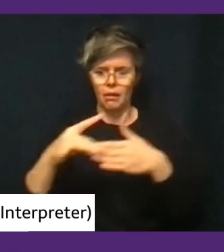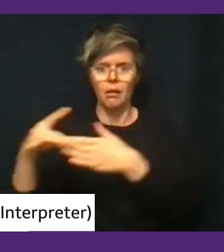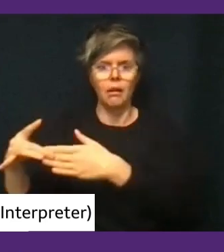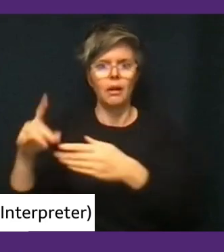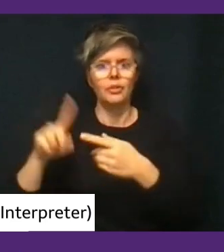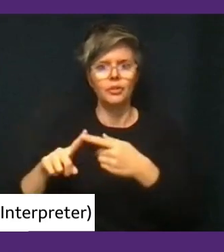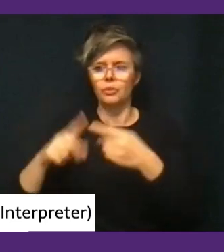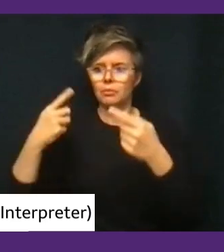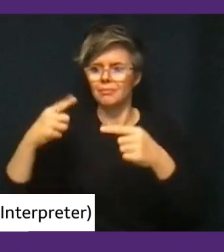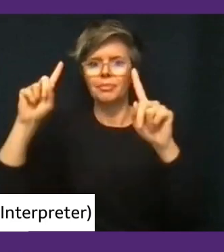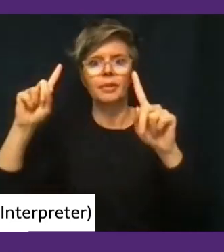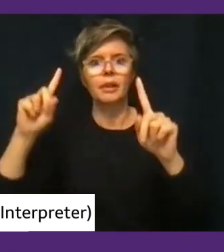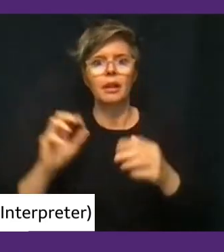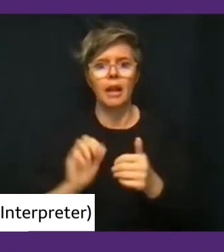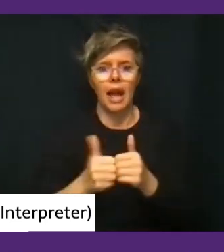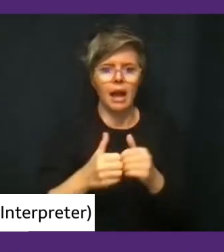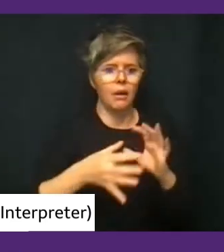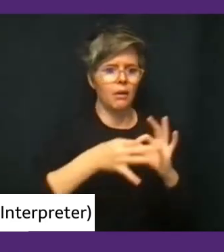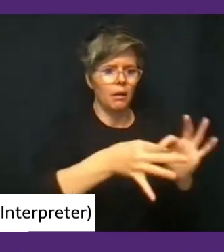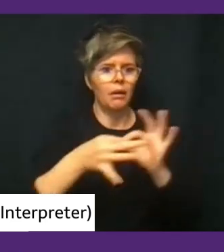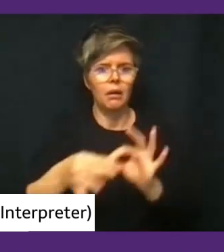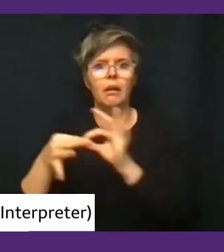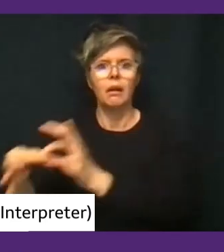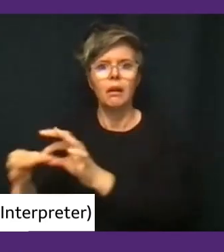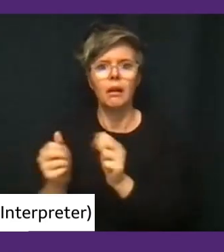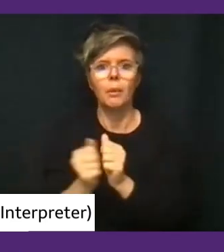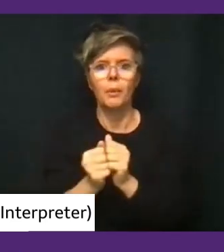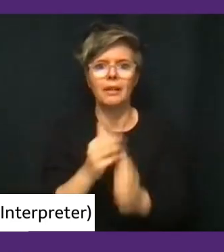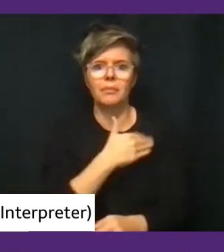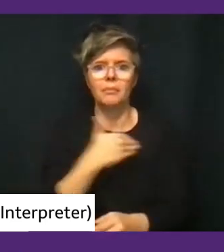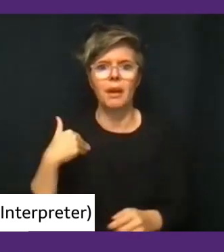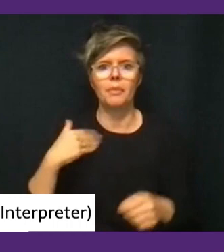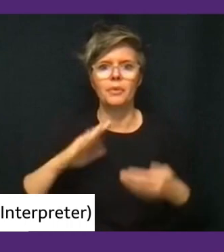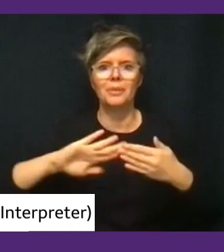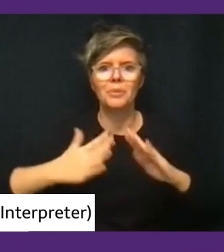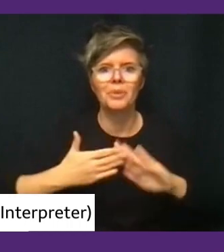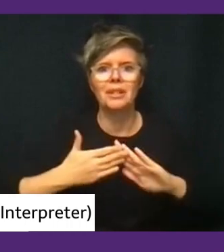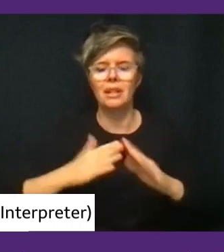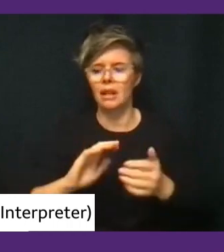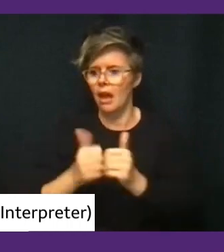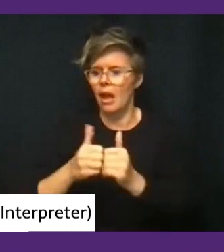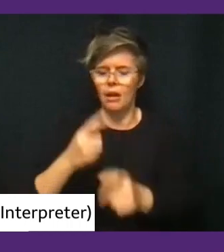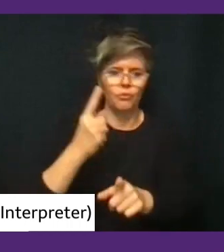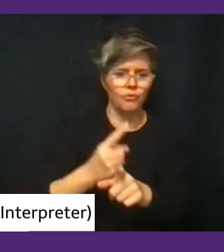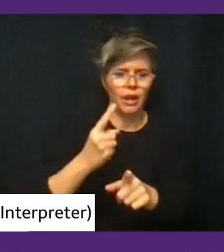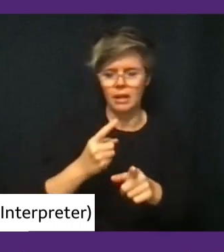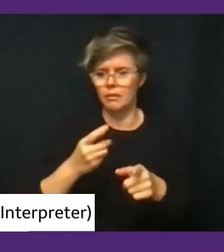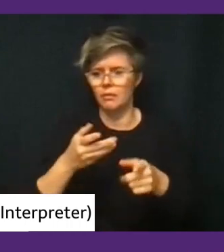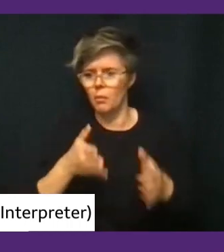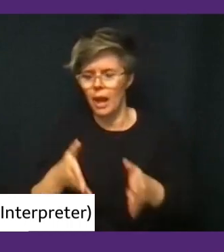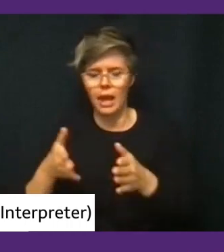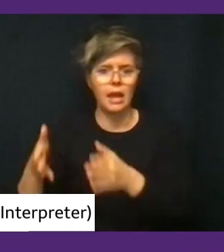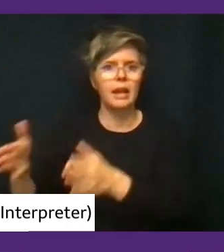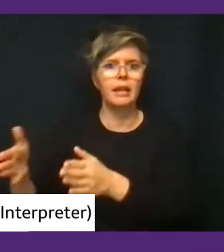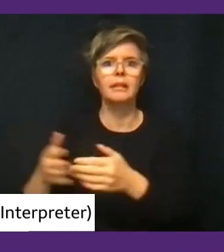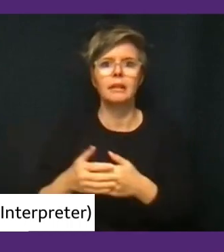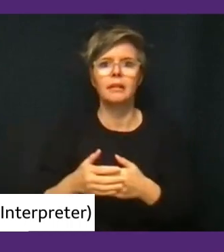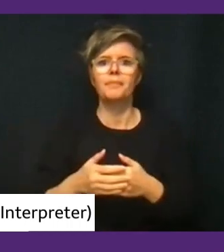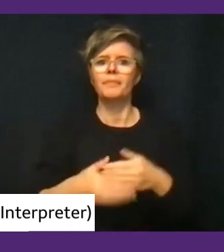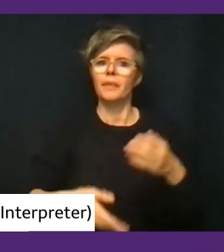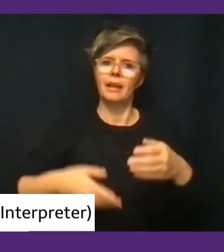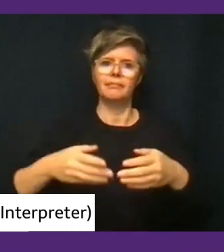how do we work with members of the community and make sure we're doing it right? And kind of all of those things that really end with making